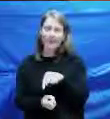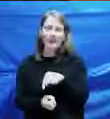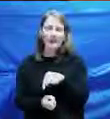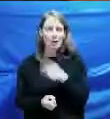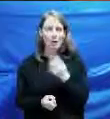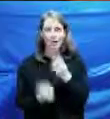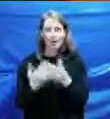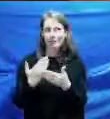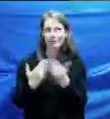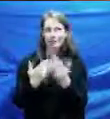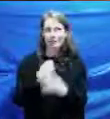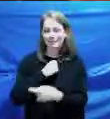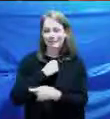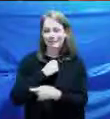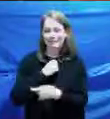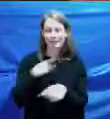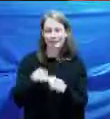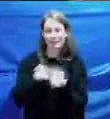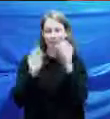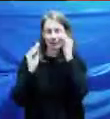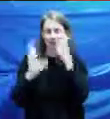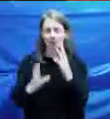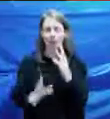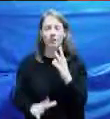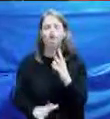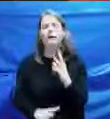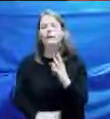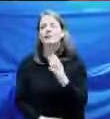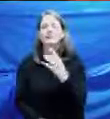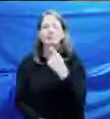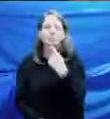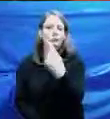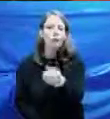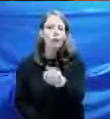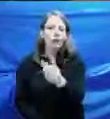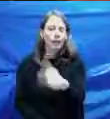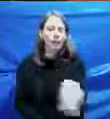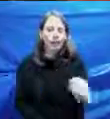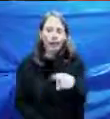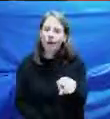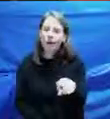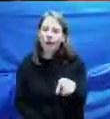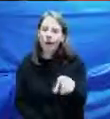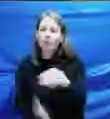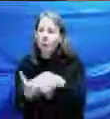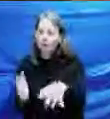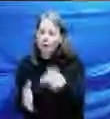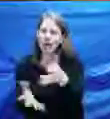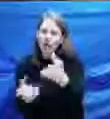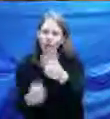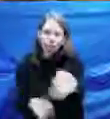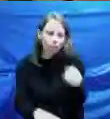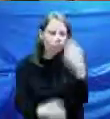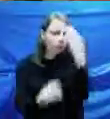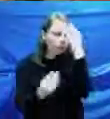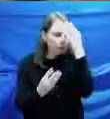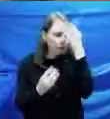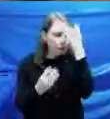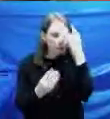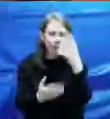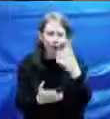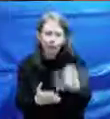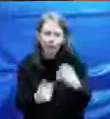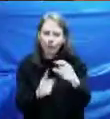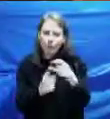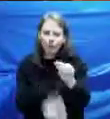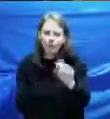is to ask students to think about what that word means in their lives, and what does it mean to provoke tension in a